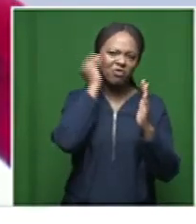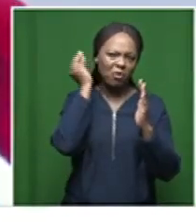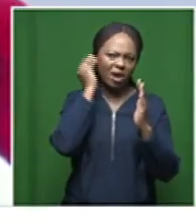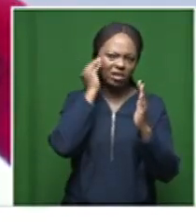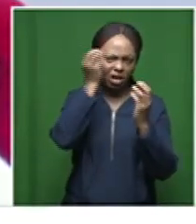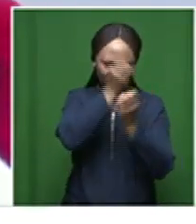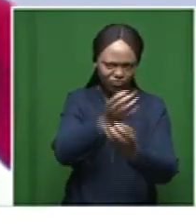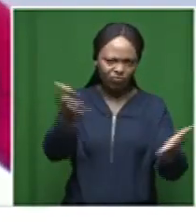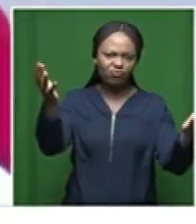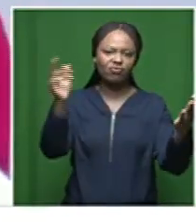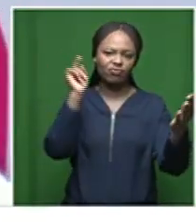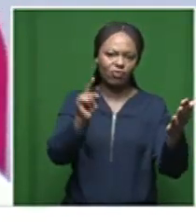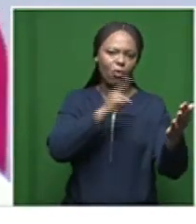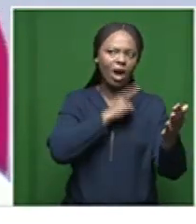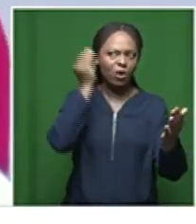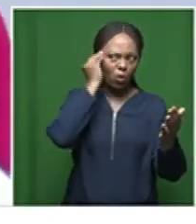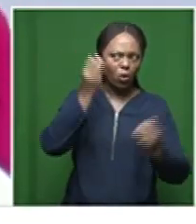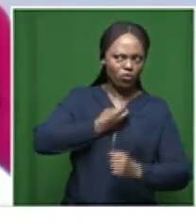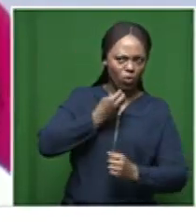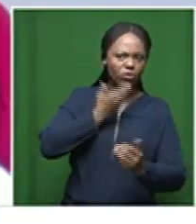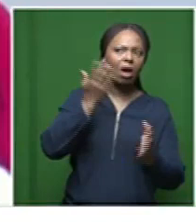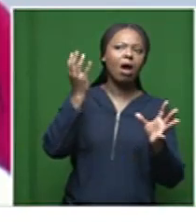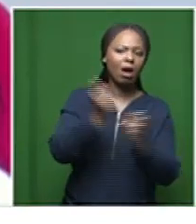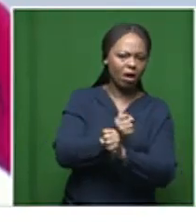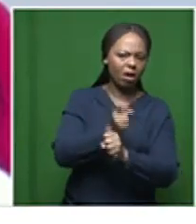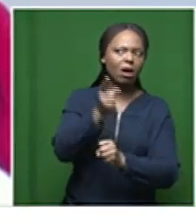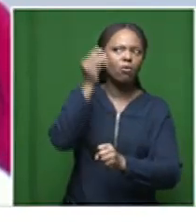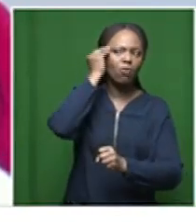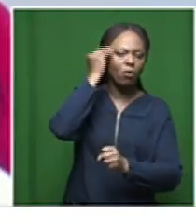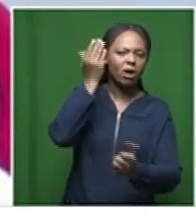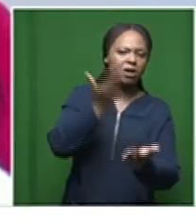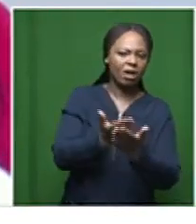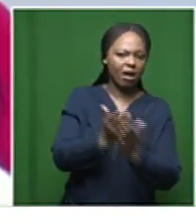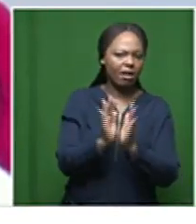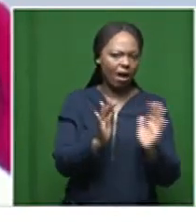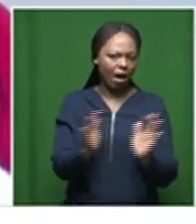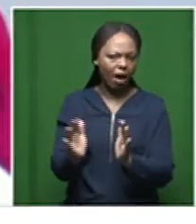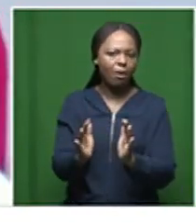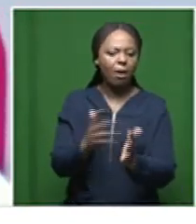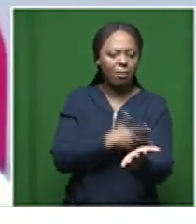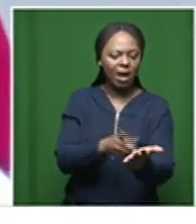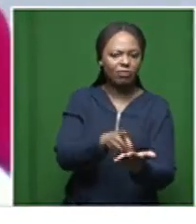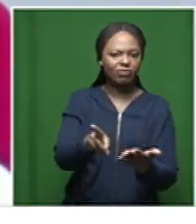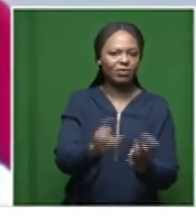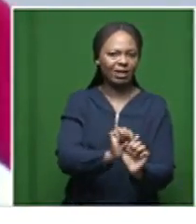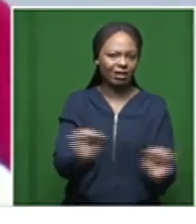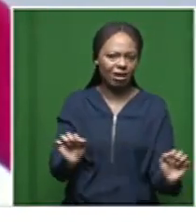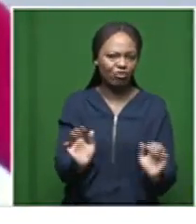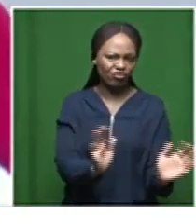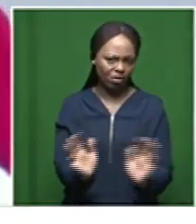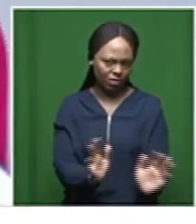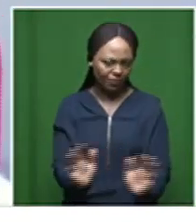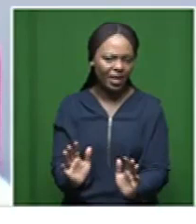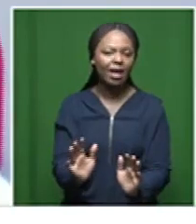we are more likely to reach the youth in terms of messages related to blood donation. At the moment, just to share